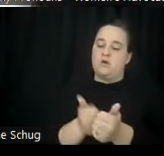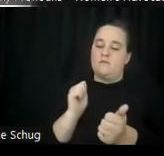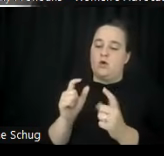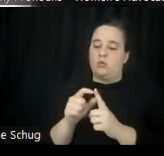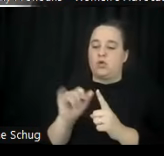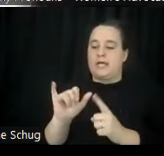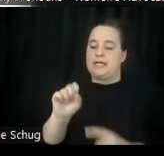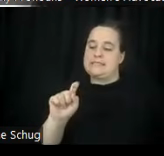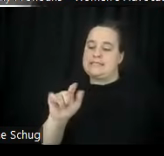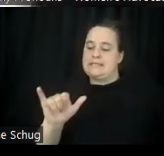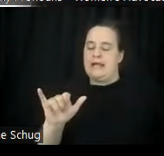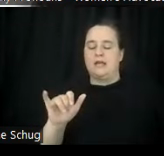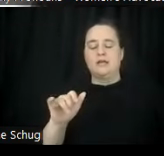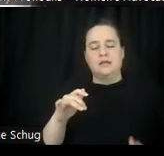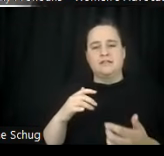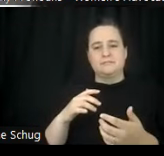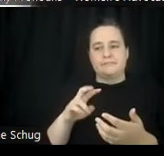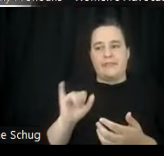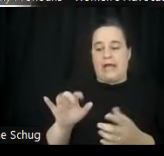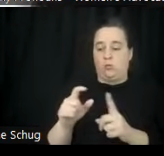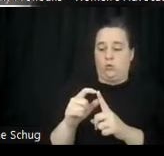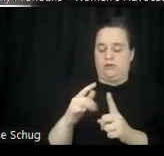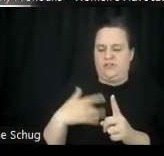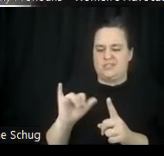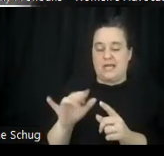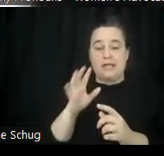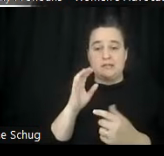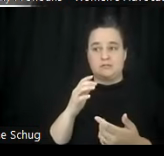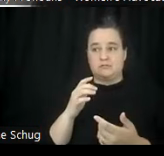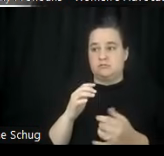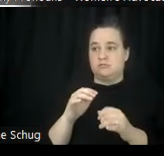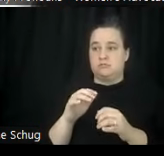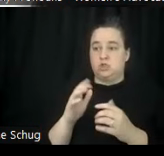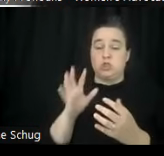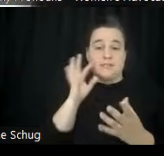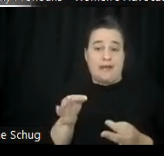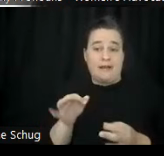this. But again, as we can see from this, it's not that simple.